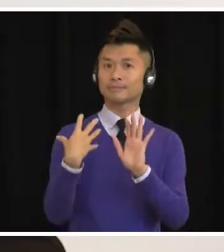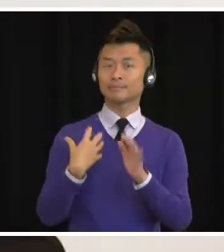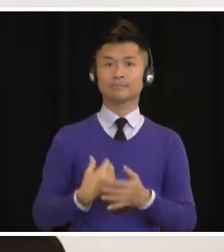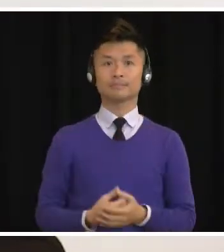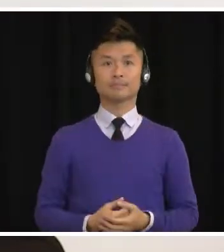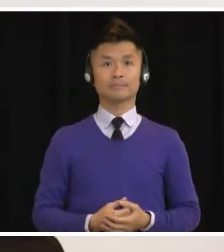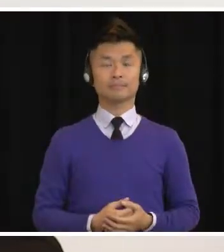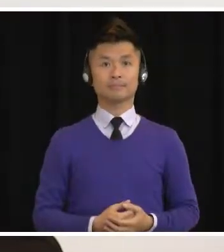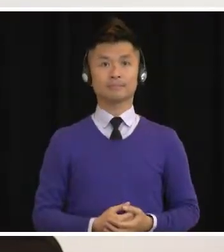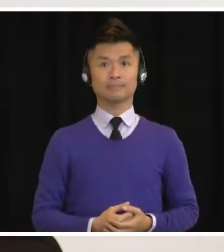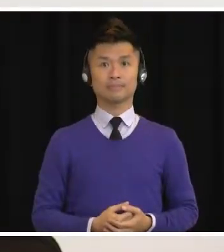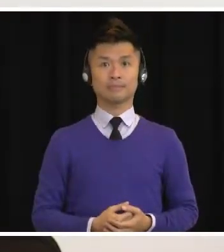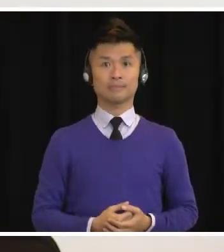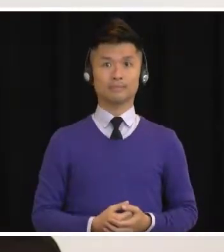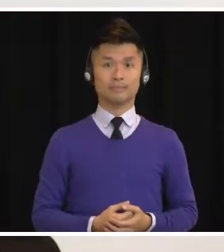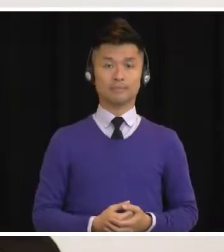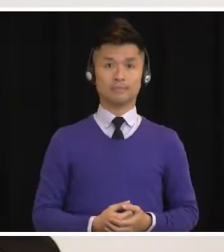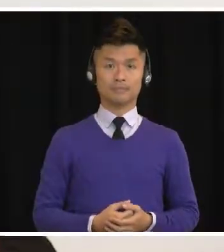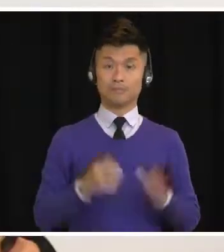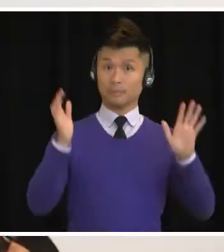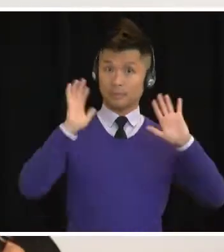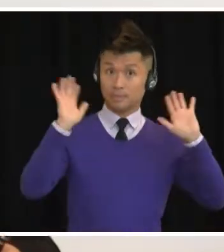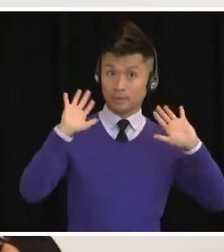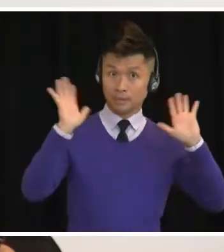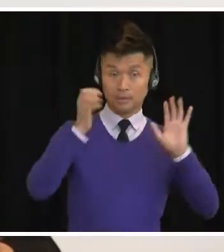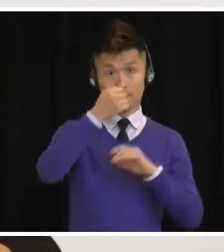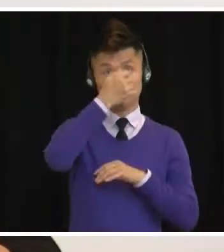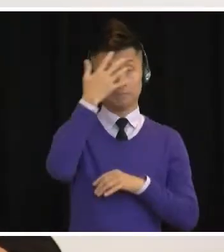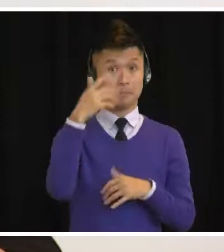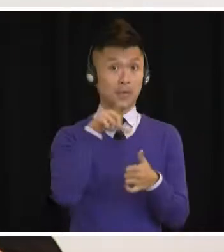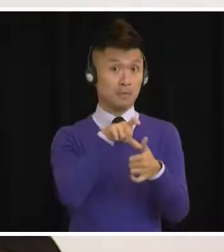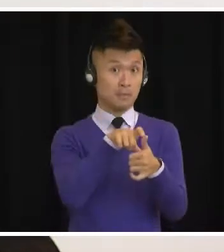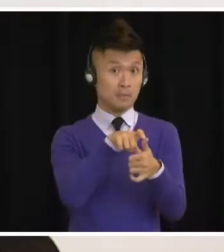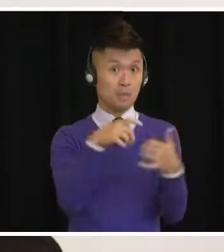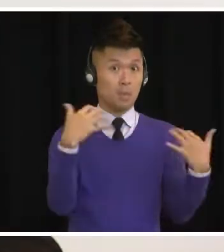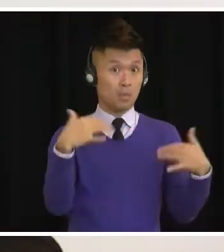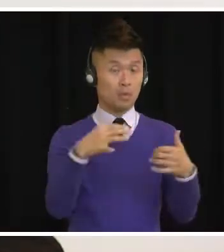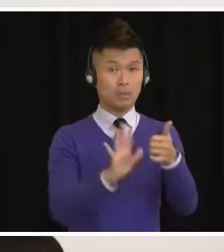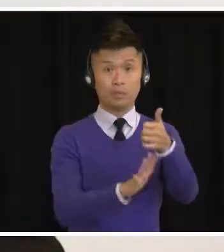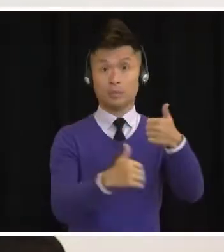children issues has to deal with many other issues,